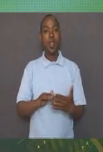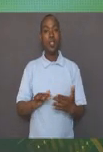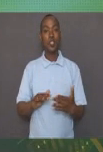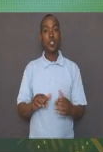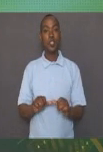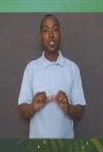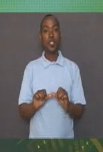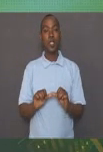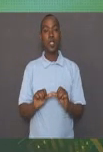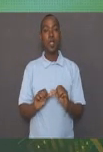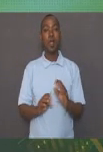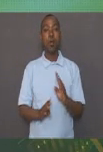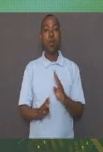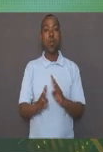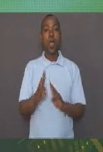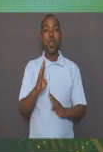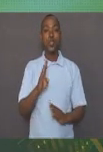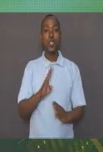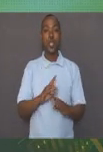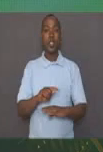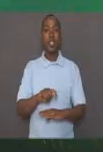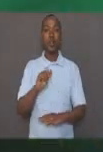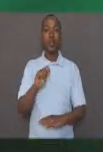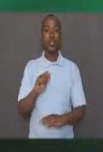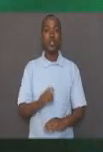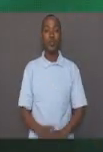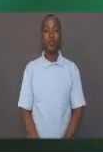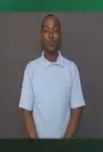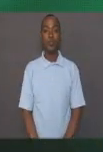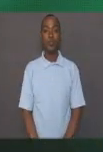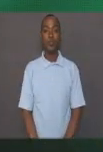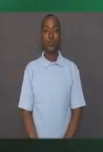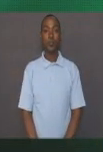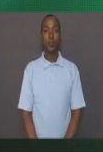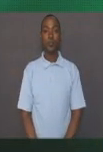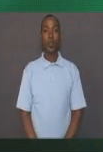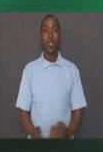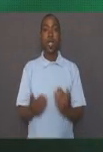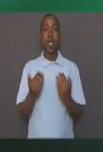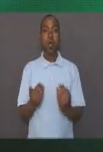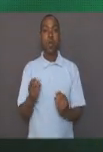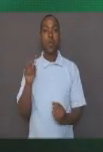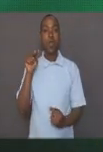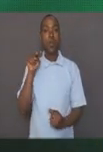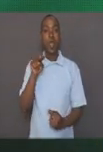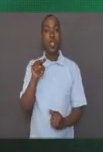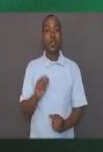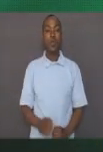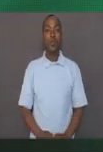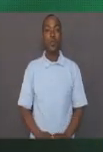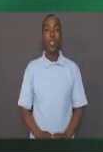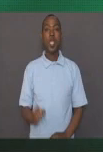important biological institutions. We will look at the Ethiopian Health